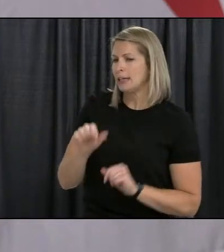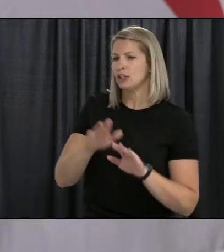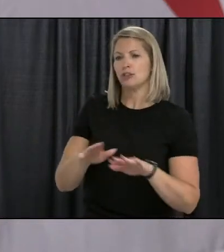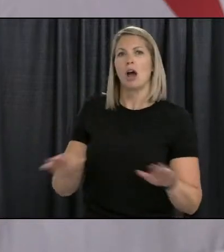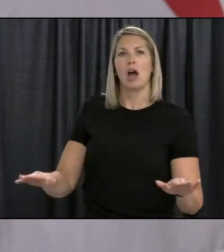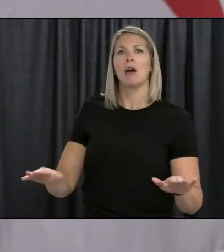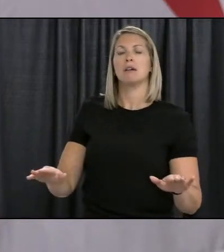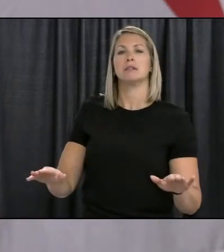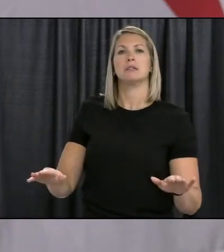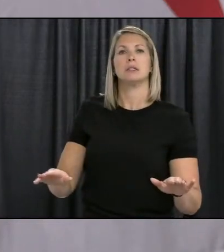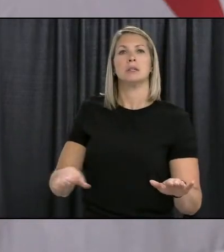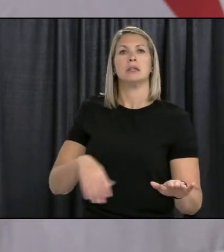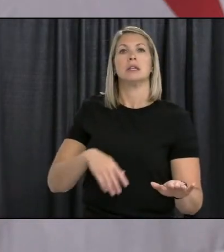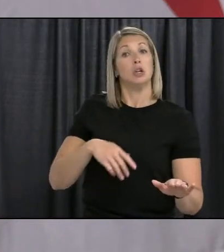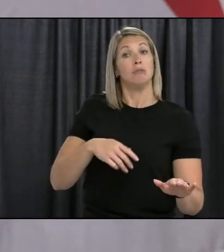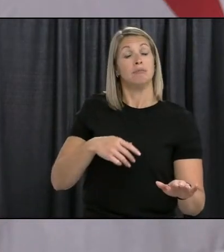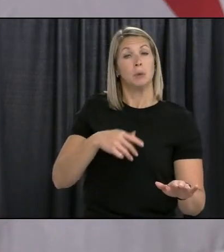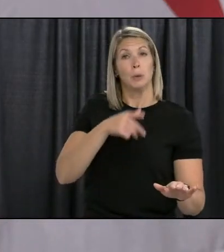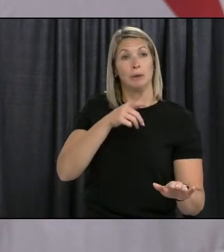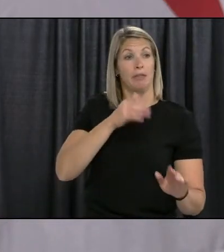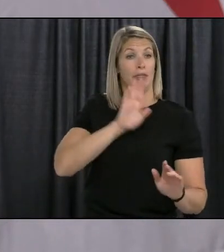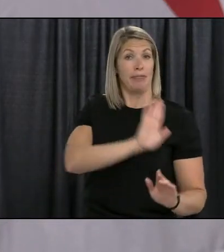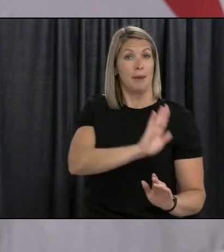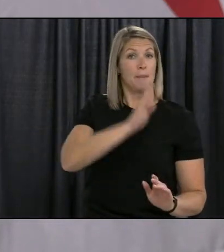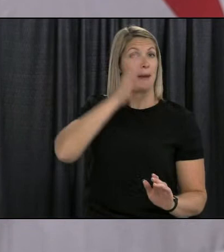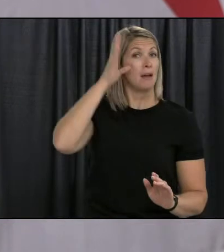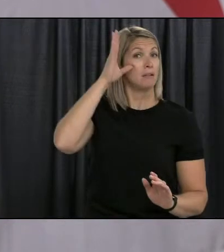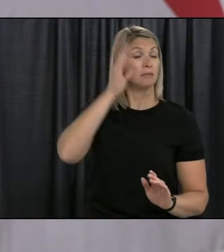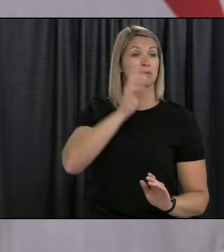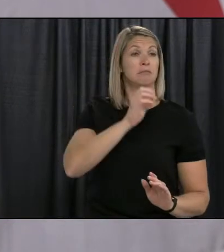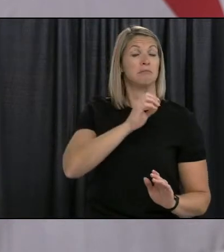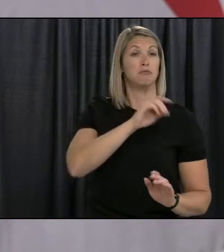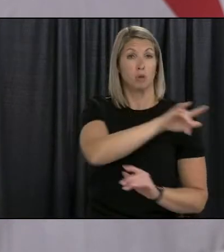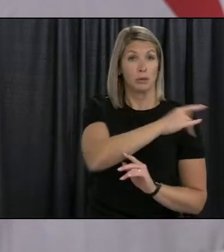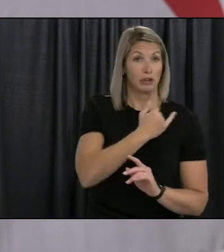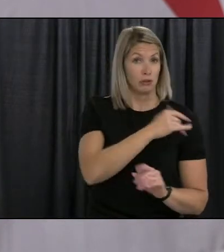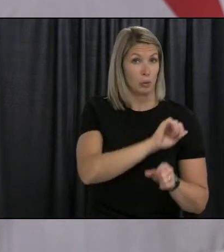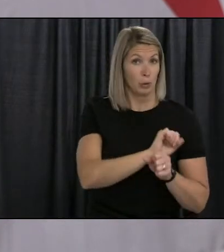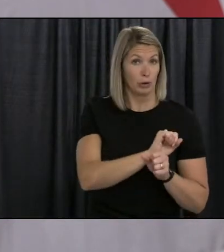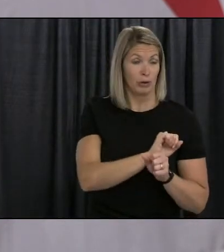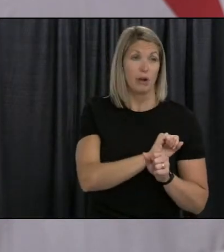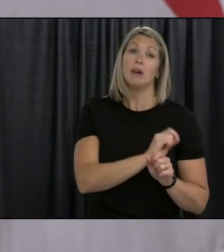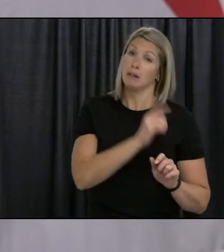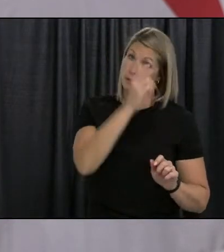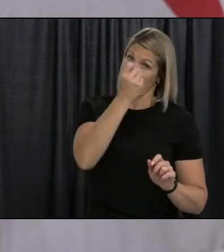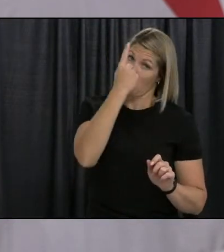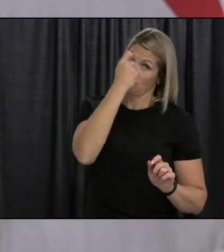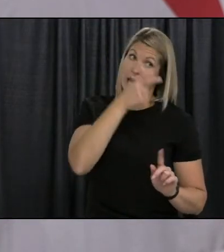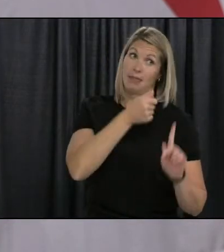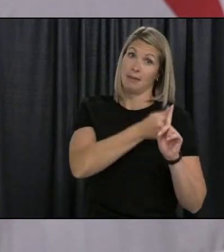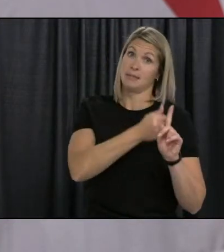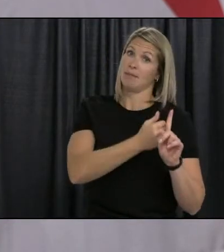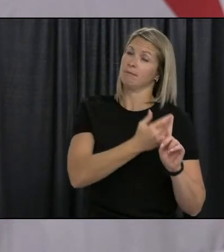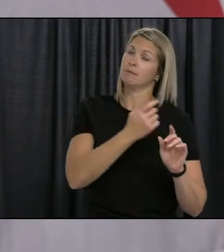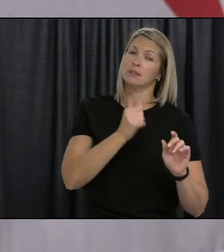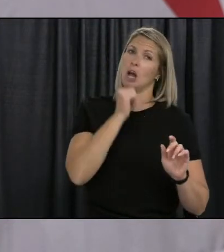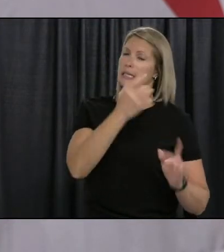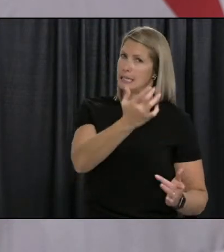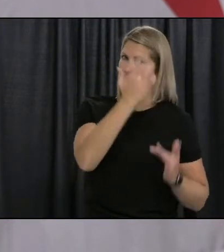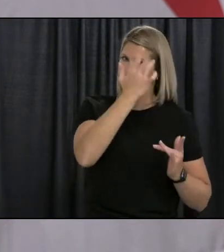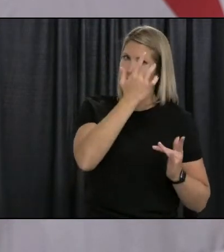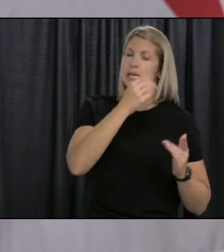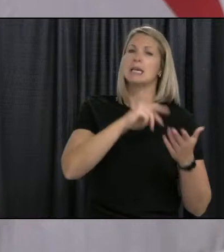rotational worker is permitted to attend daycare as long as the rotational worker is not symptomatic. Then they are